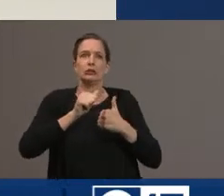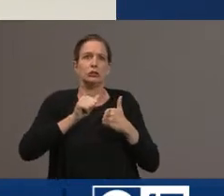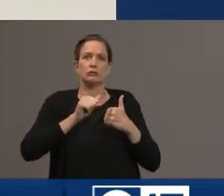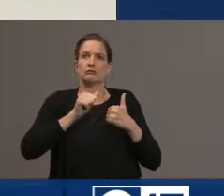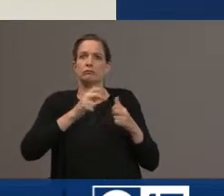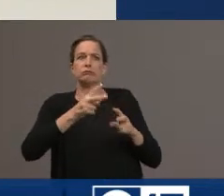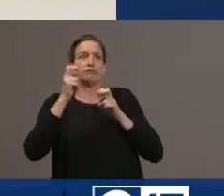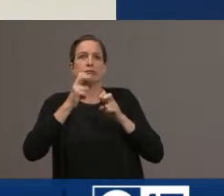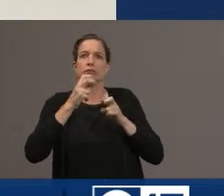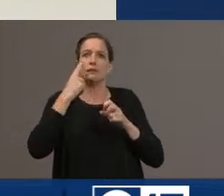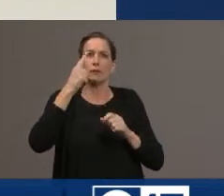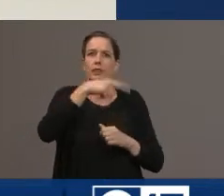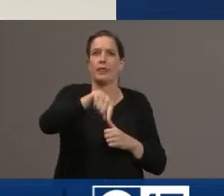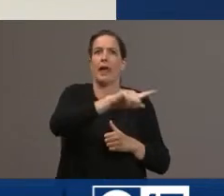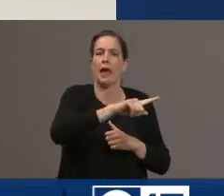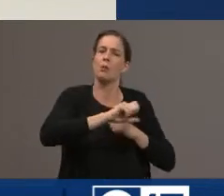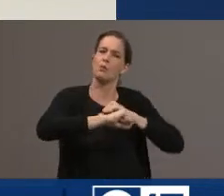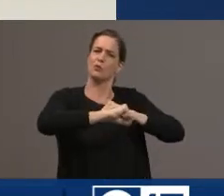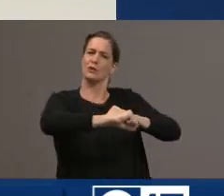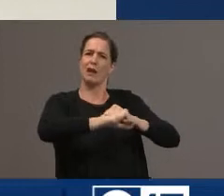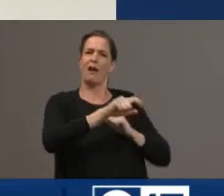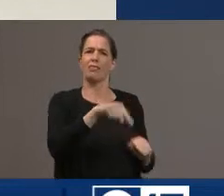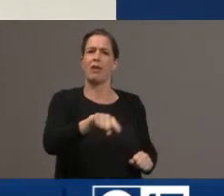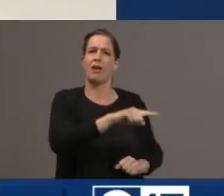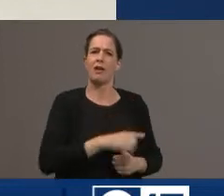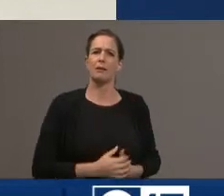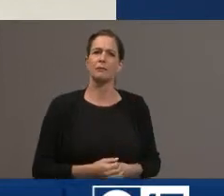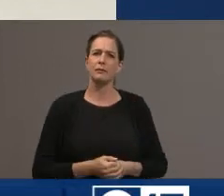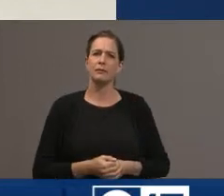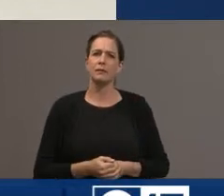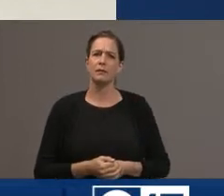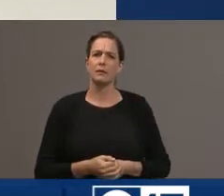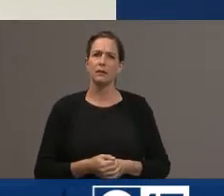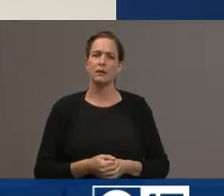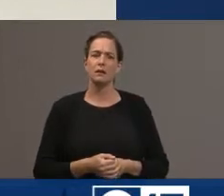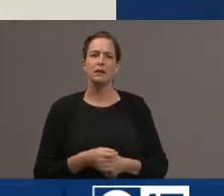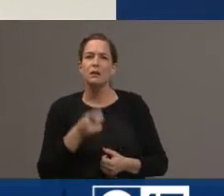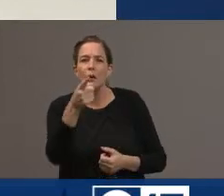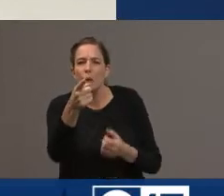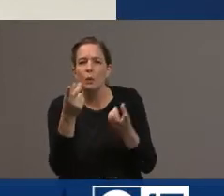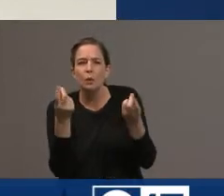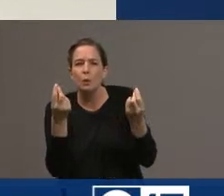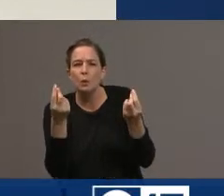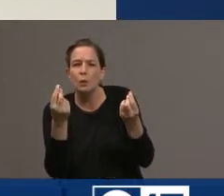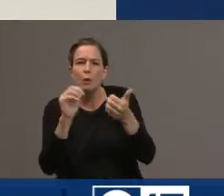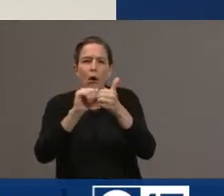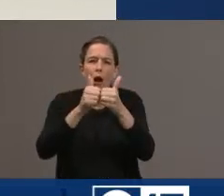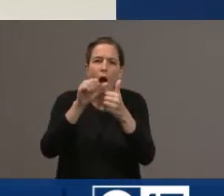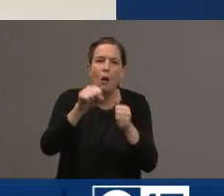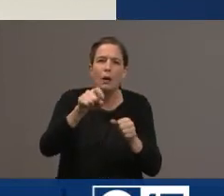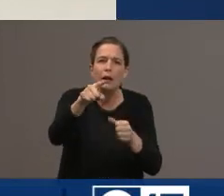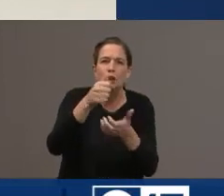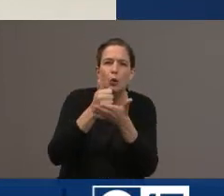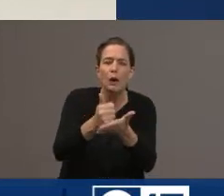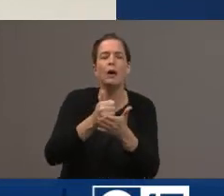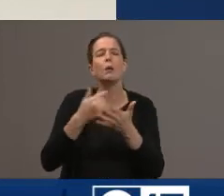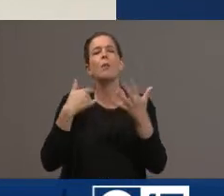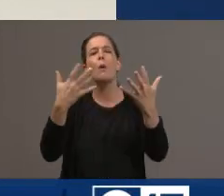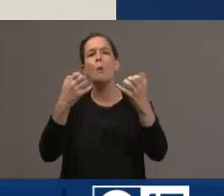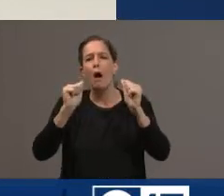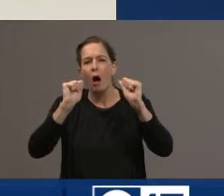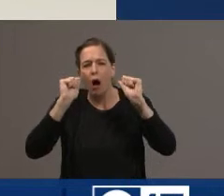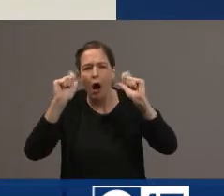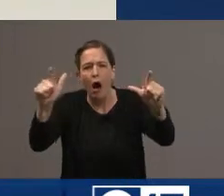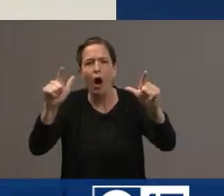Now, the best way that you can help do this, and I want to enlist every Arizonan in this